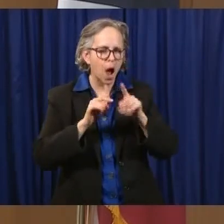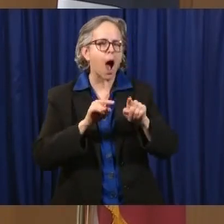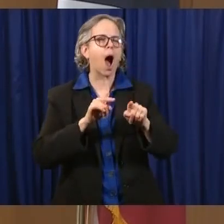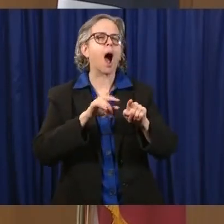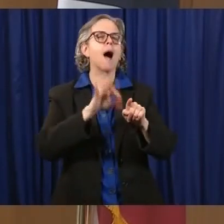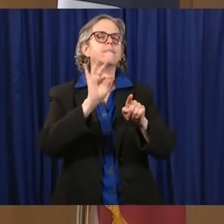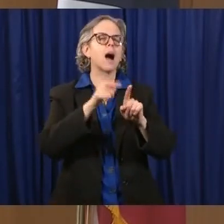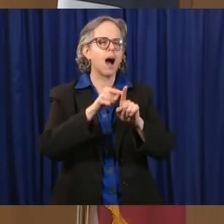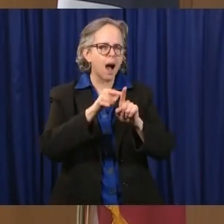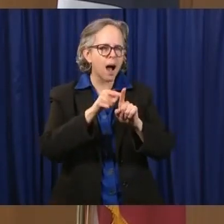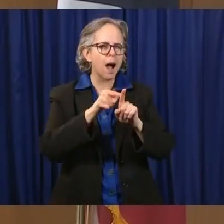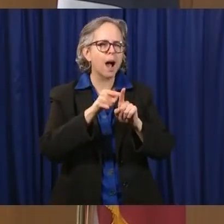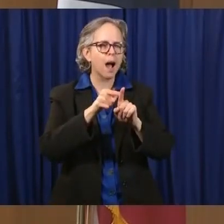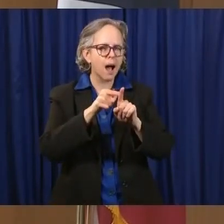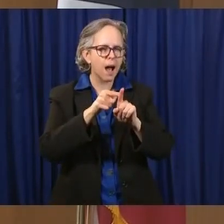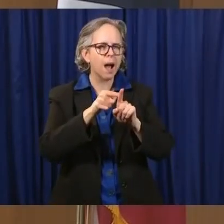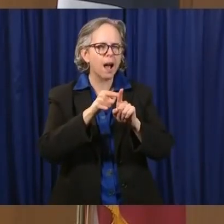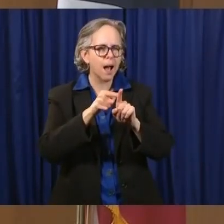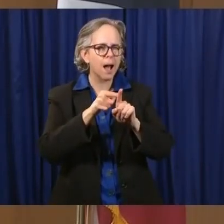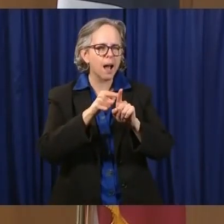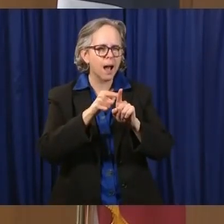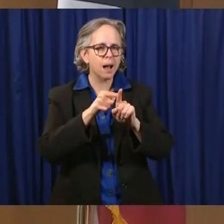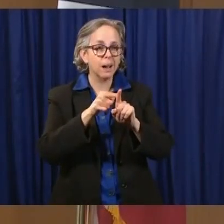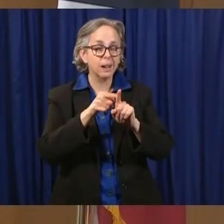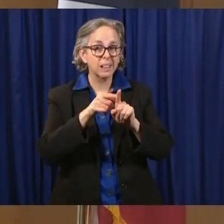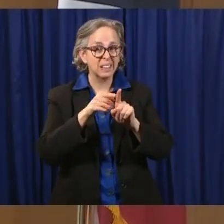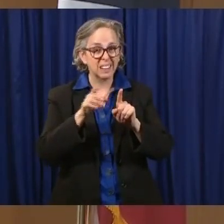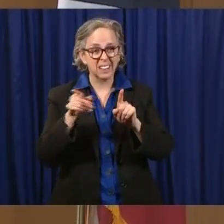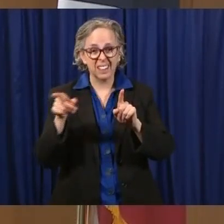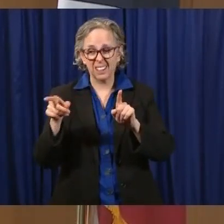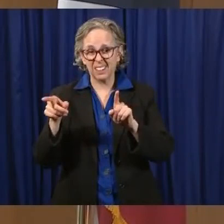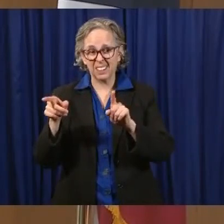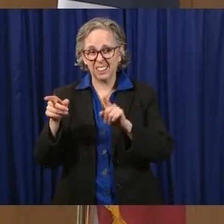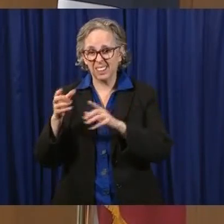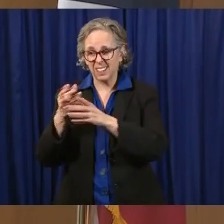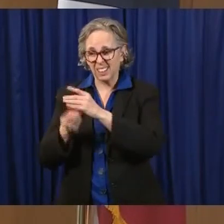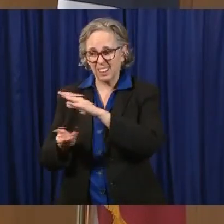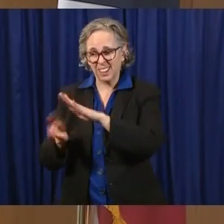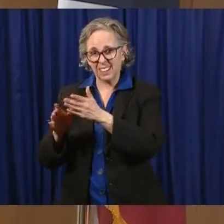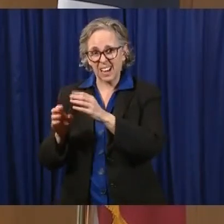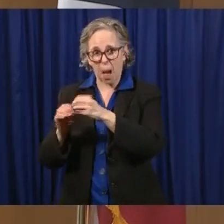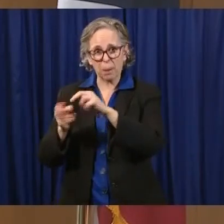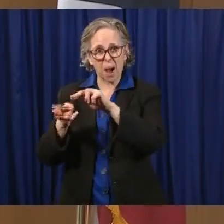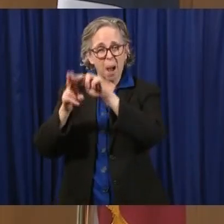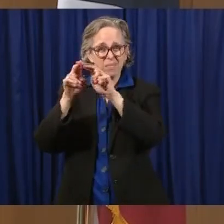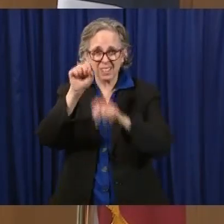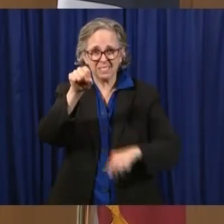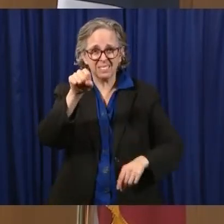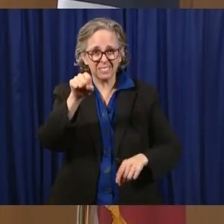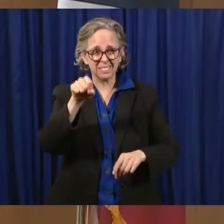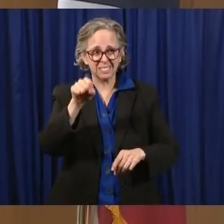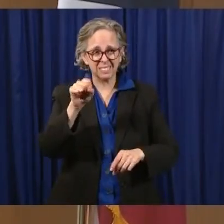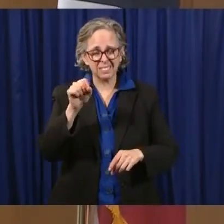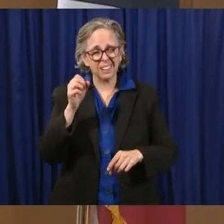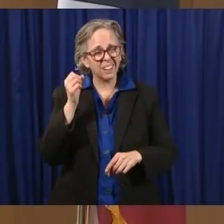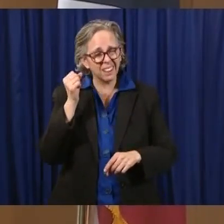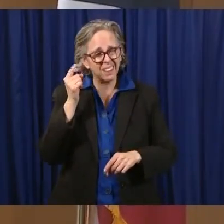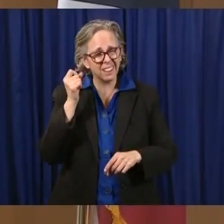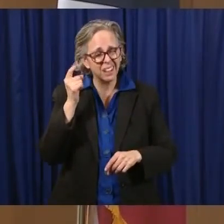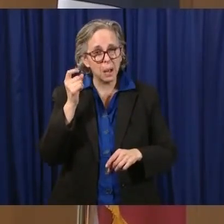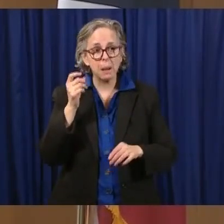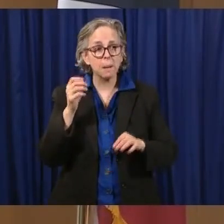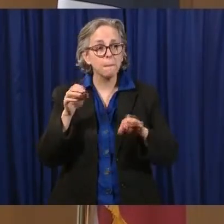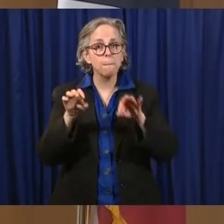back up on deaths. I think, the thing to focus on is your hospital admissions. See how